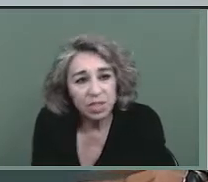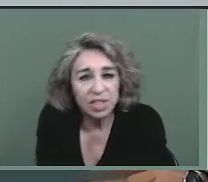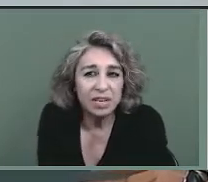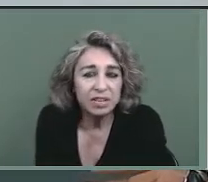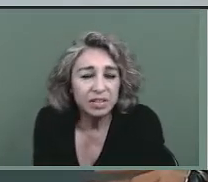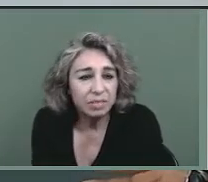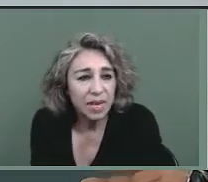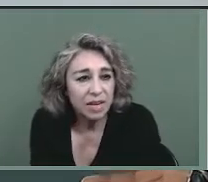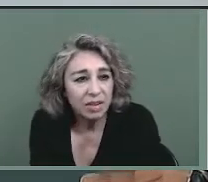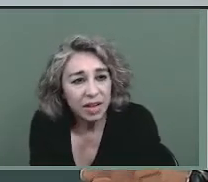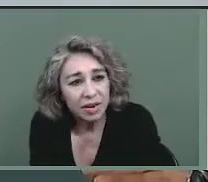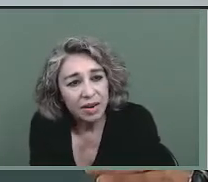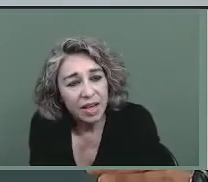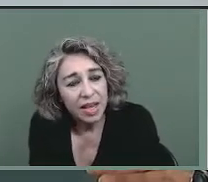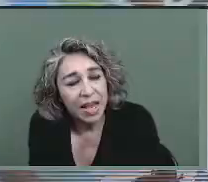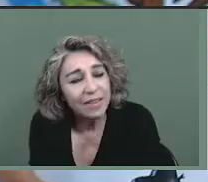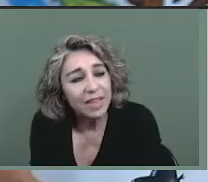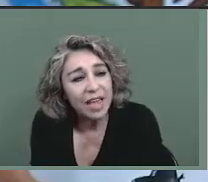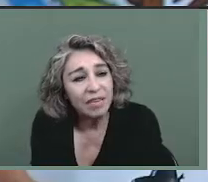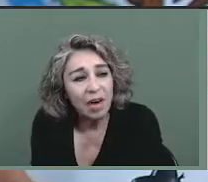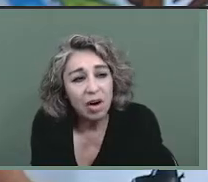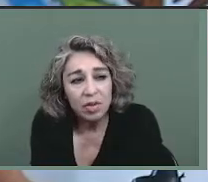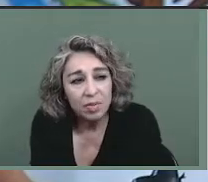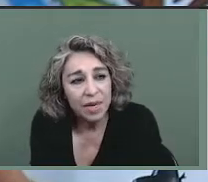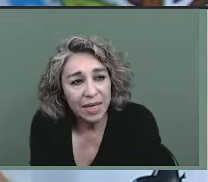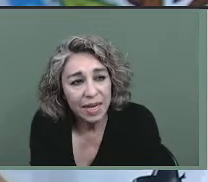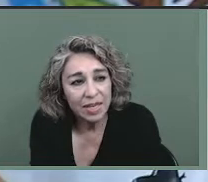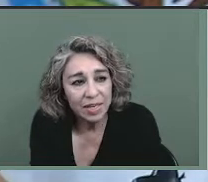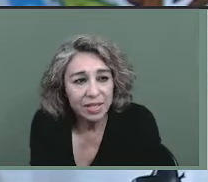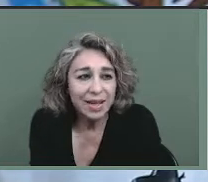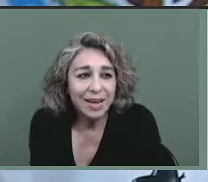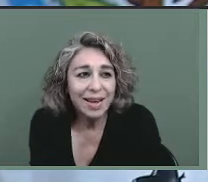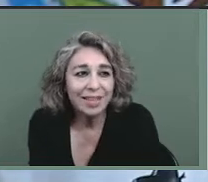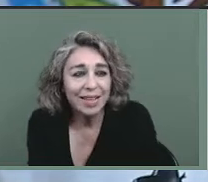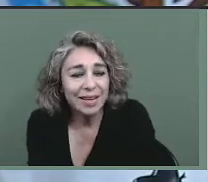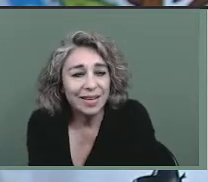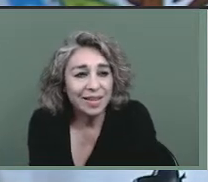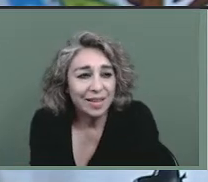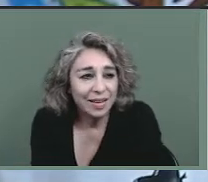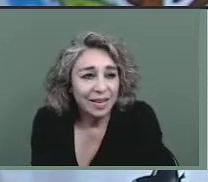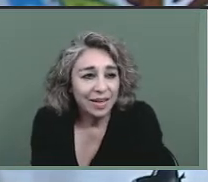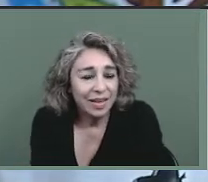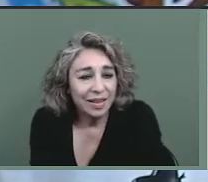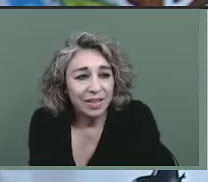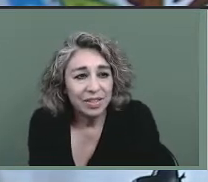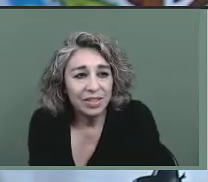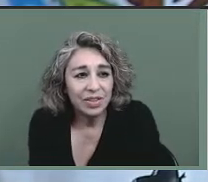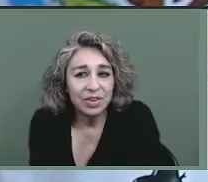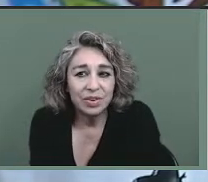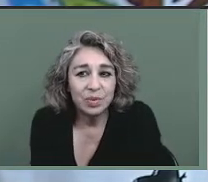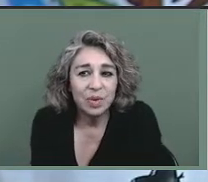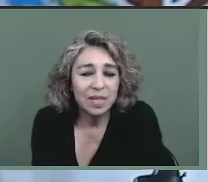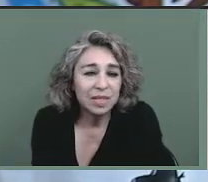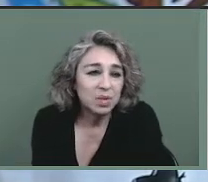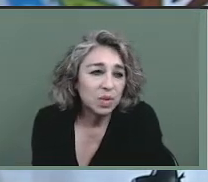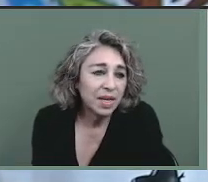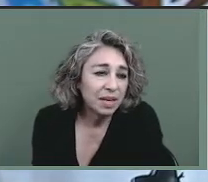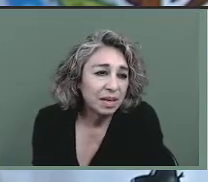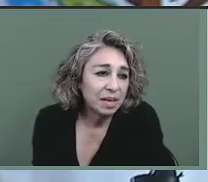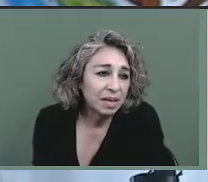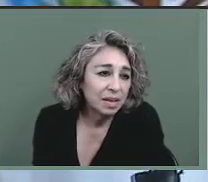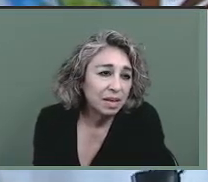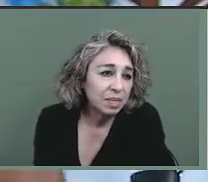hospitals and centers of medical care, and that they have all the medications. Not that certain ones will